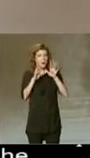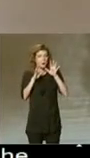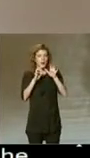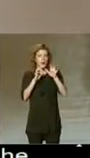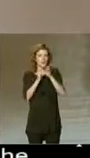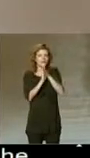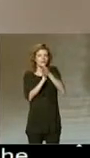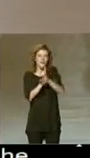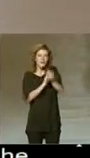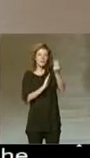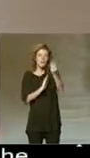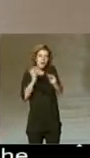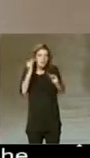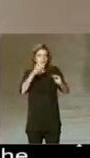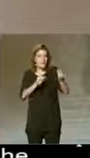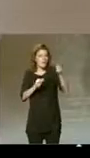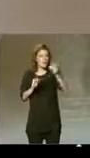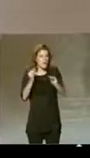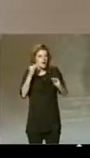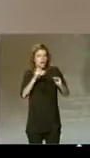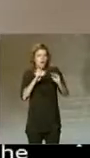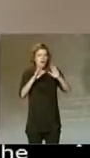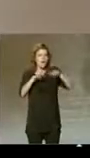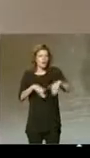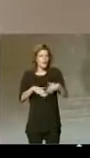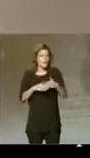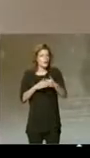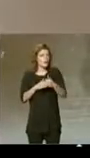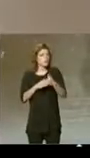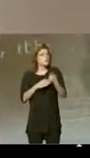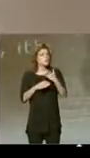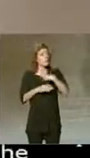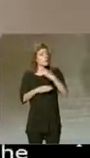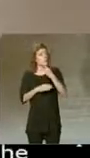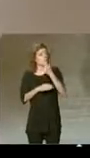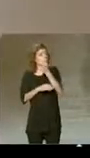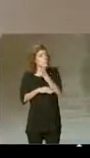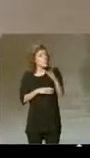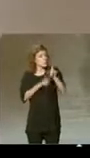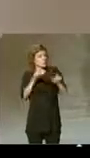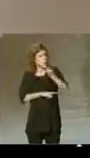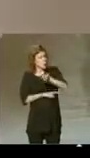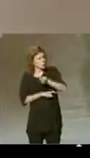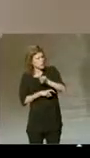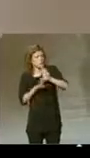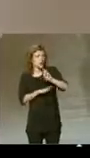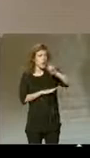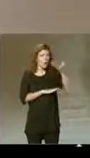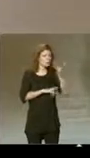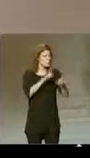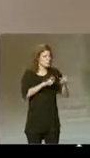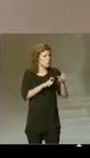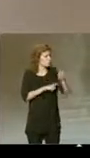learning increases. It's incremental learning. Perhaps we found something that's useful for a group of individuals